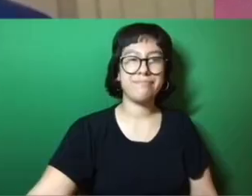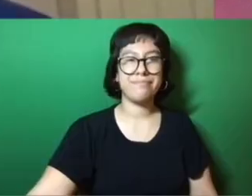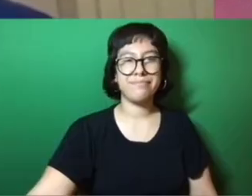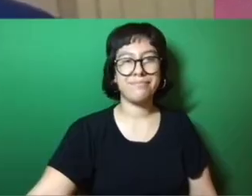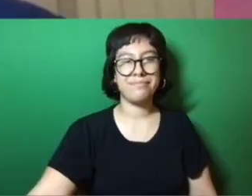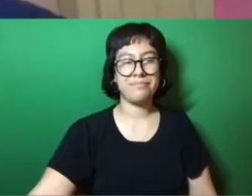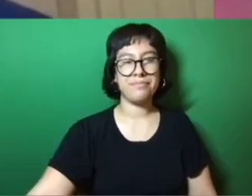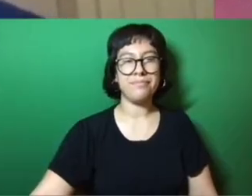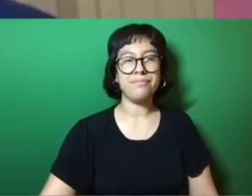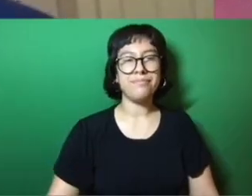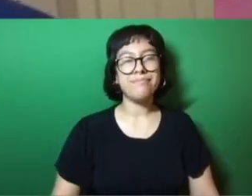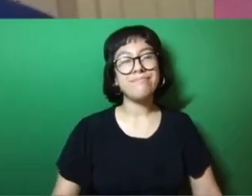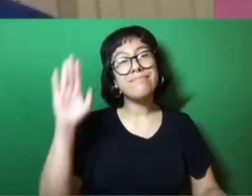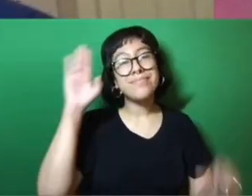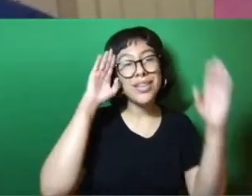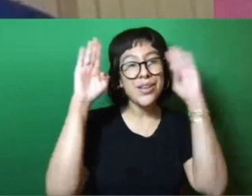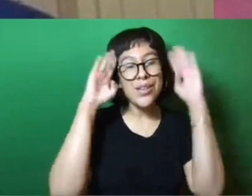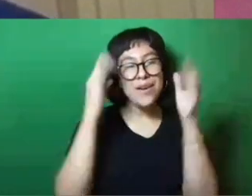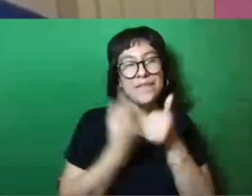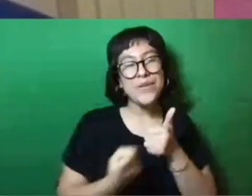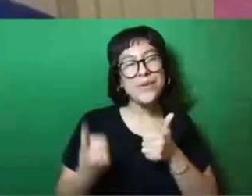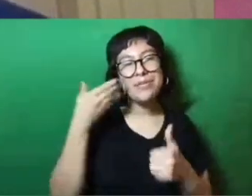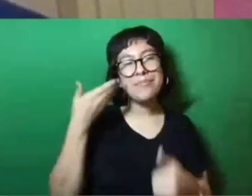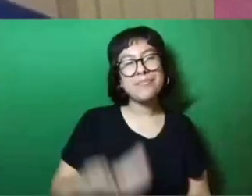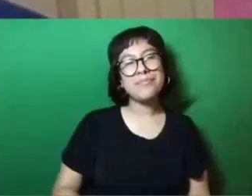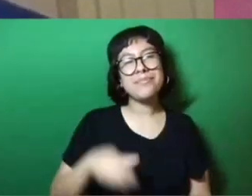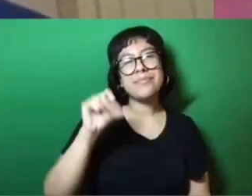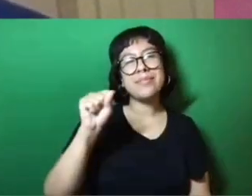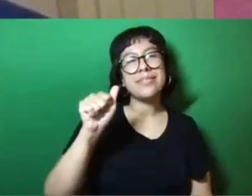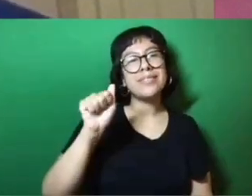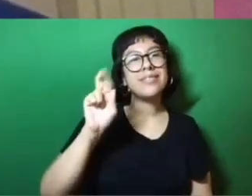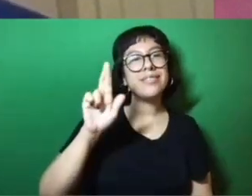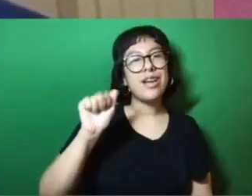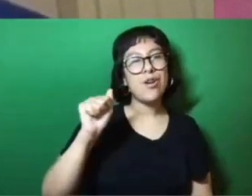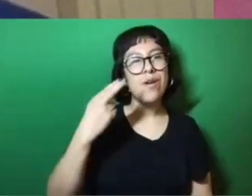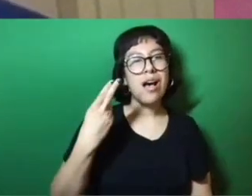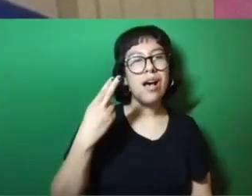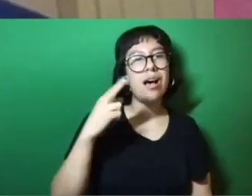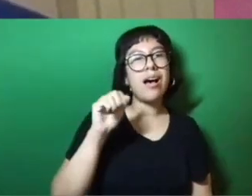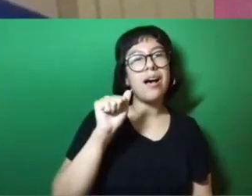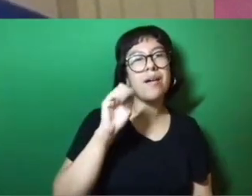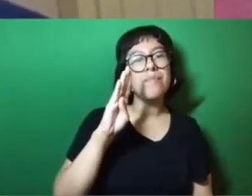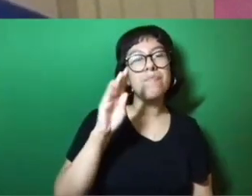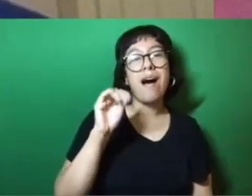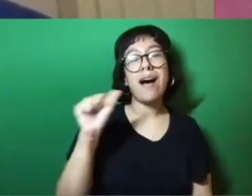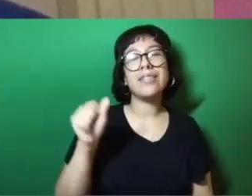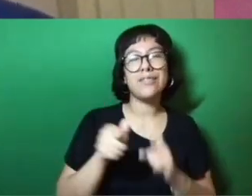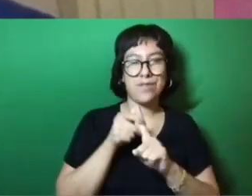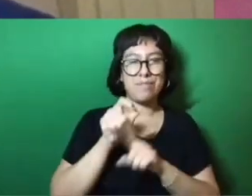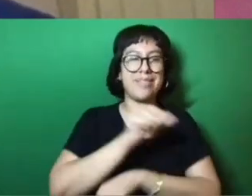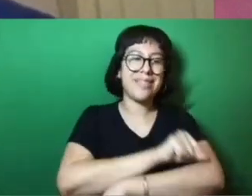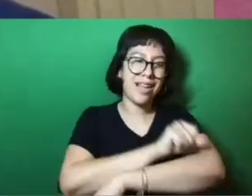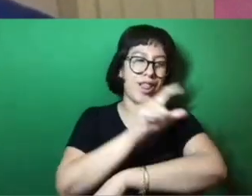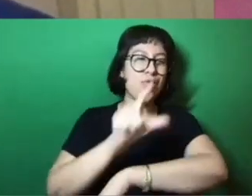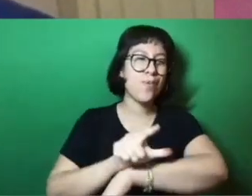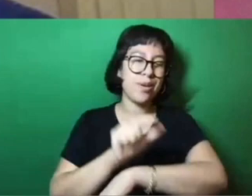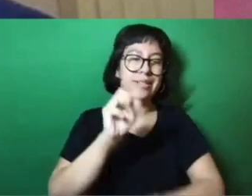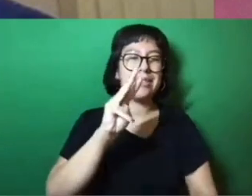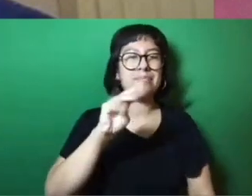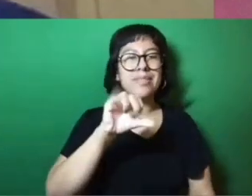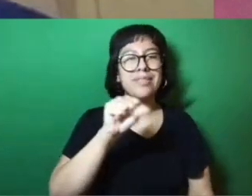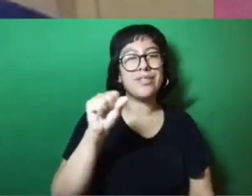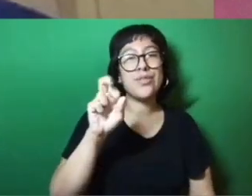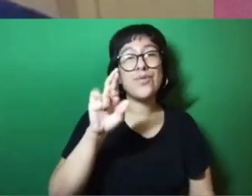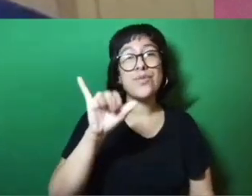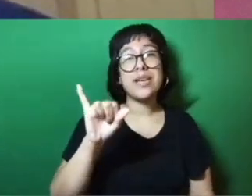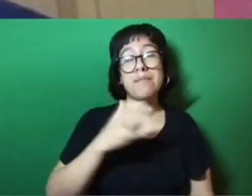and freestyles. 40 ounces of freedom. My name is Sarah Boss, and I'm tuning in from St. Louis, Missouri. And here is